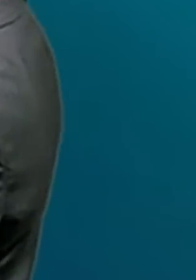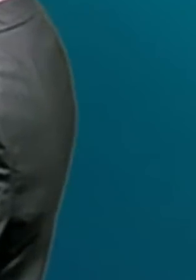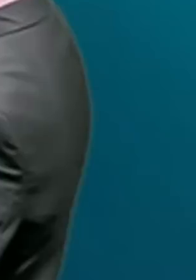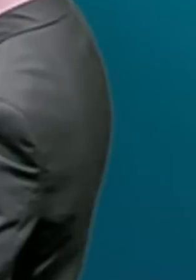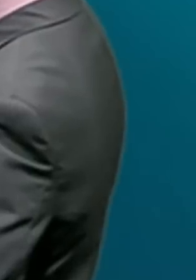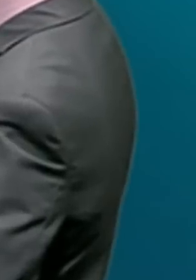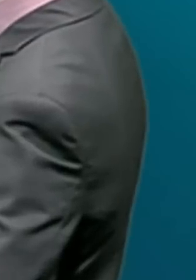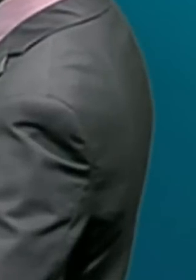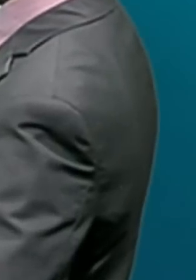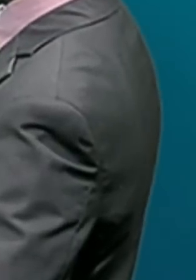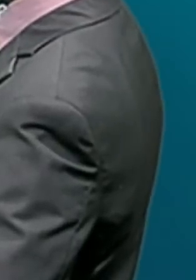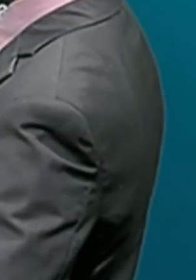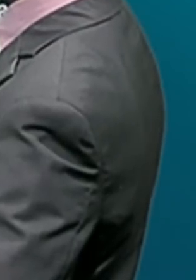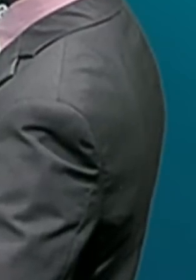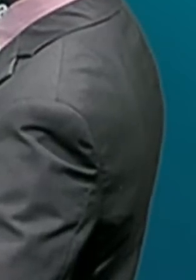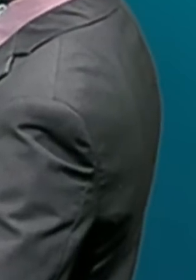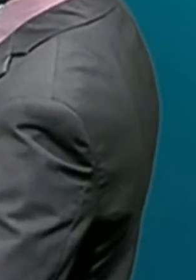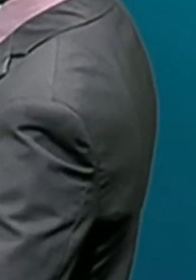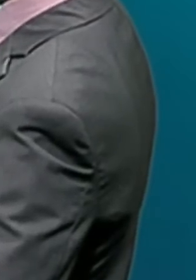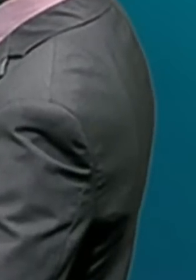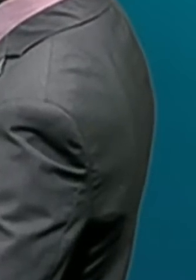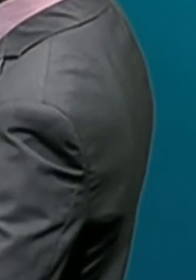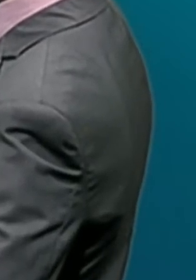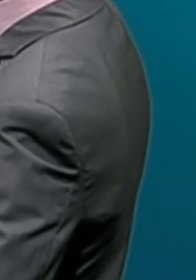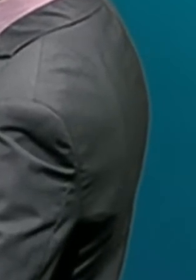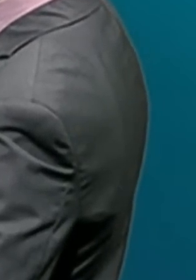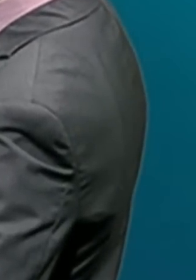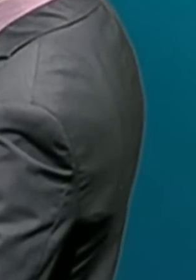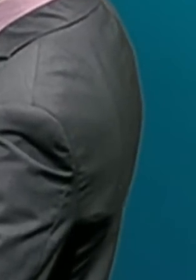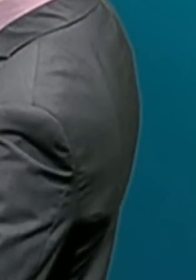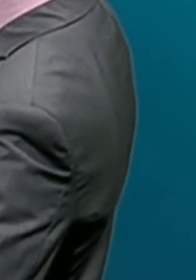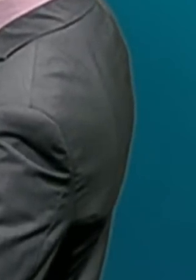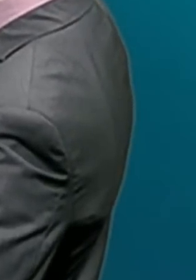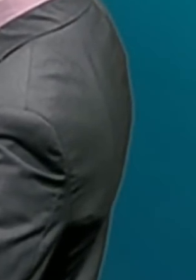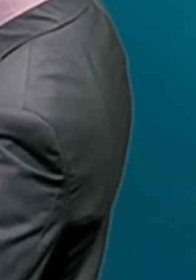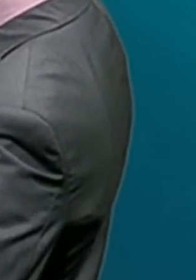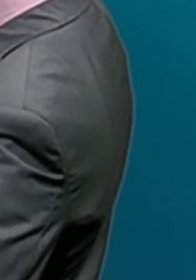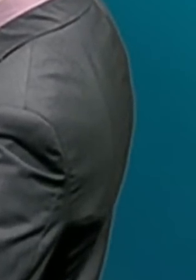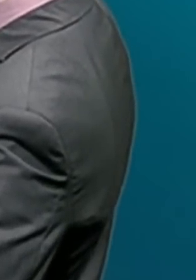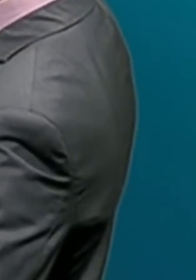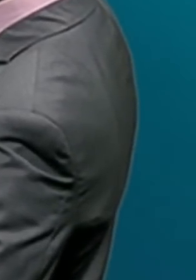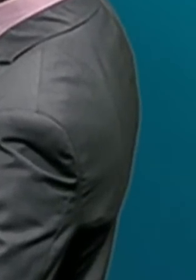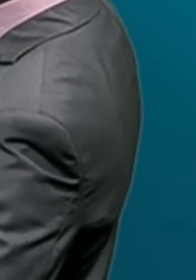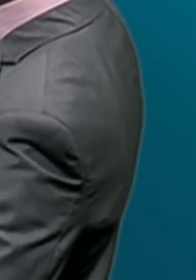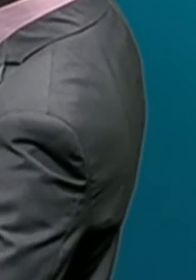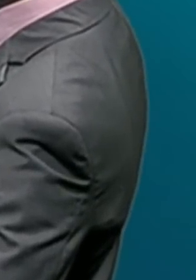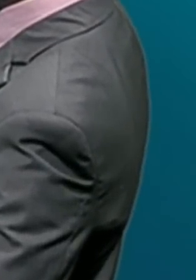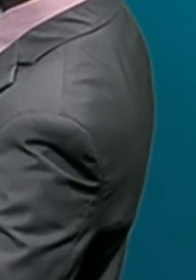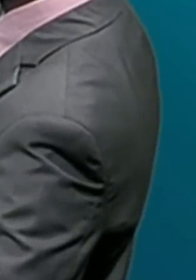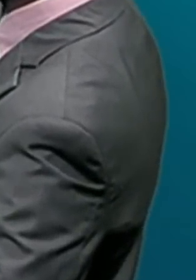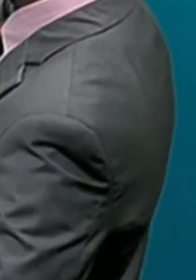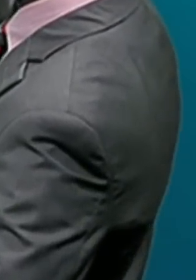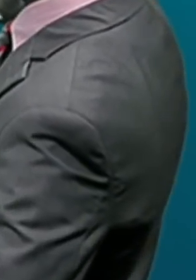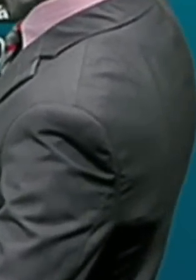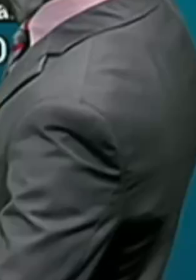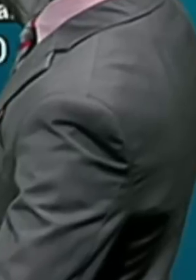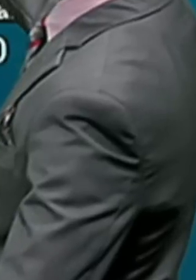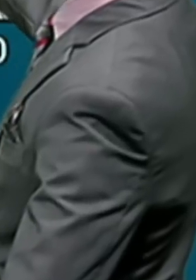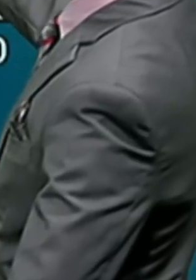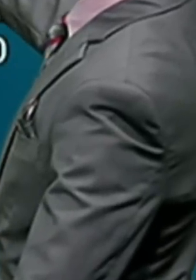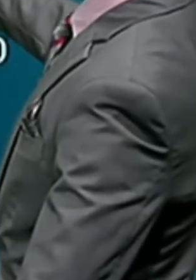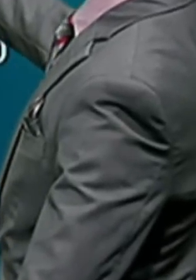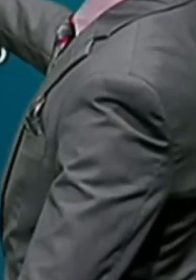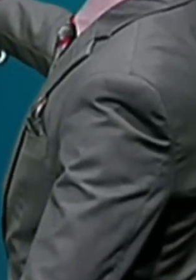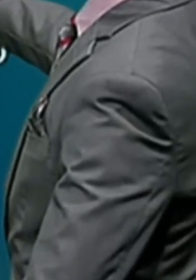re lebetse dikgonagalo tša dipula ka diperesente tše masometharo province ya ka mono Gauteng le dikarolo tše dingwe tša province ya gona ka kwa go Limpopo re lebetse fela